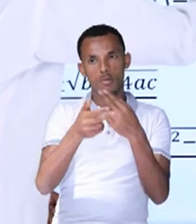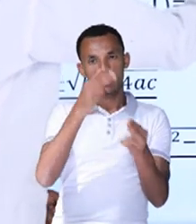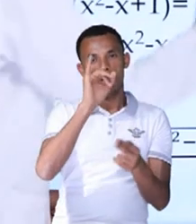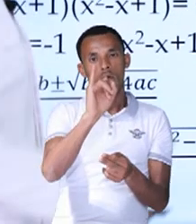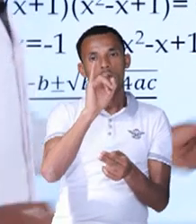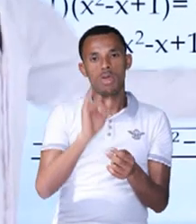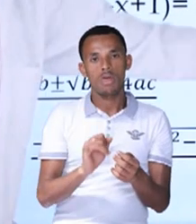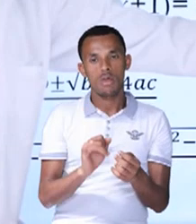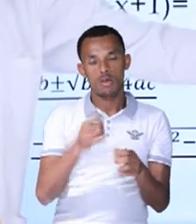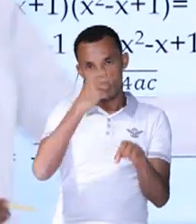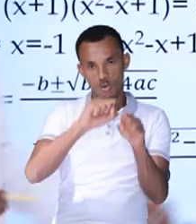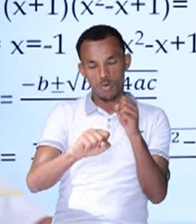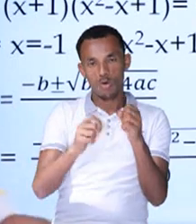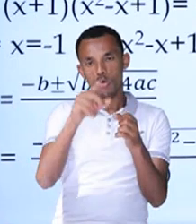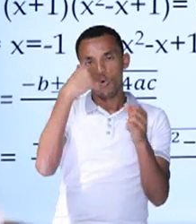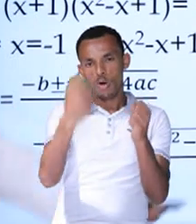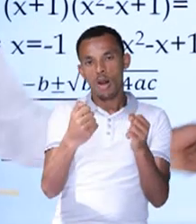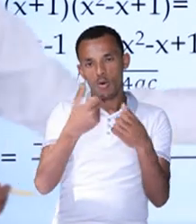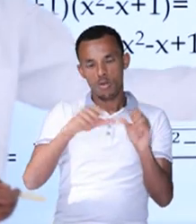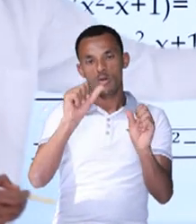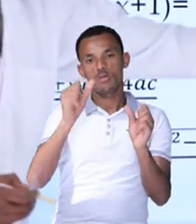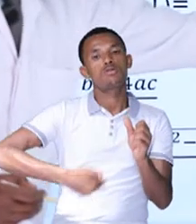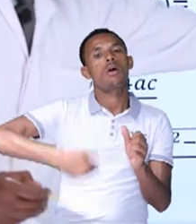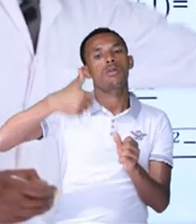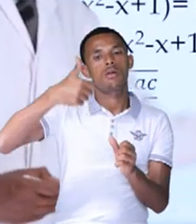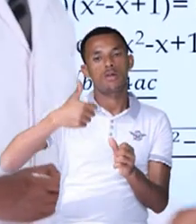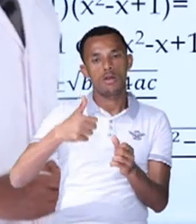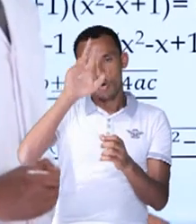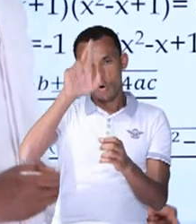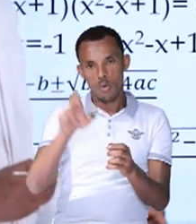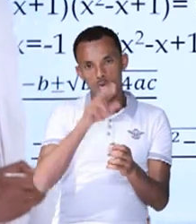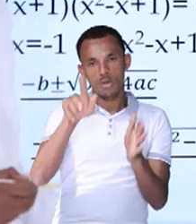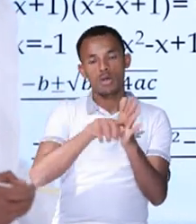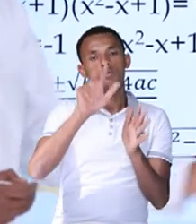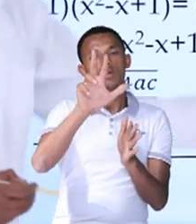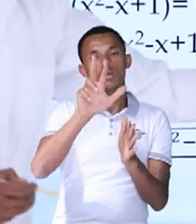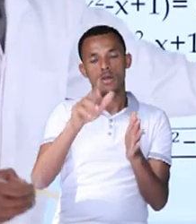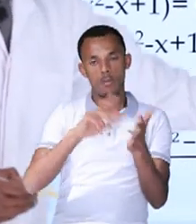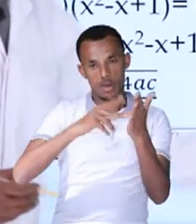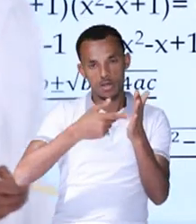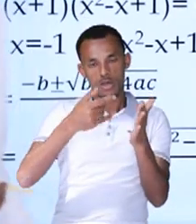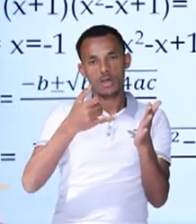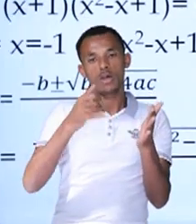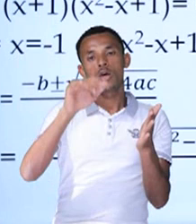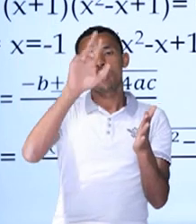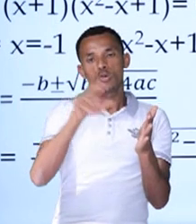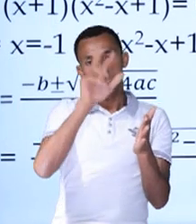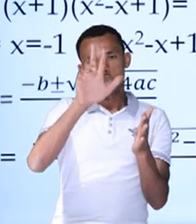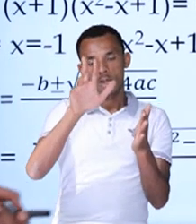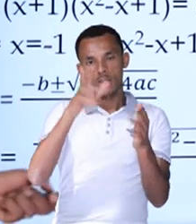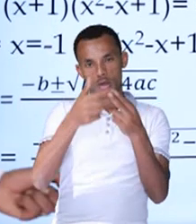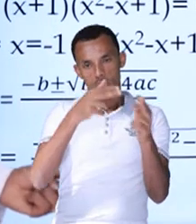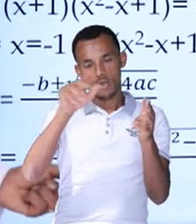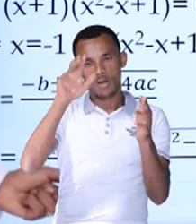it will be. So you can continue for the other one. Root negative 3 means root 3 times root negative